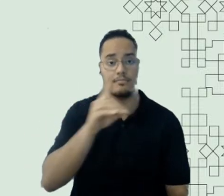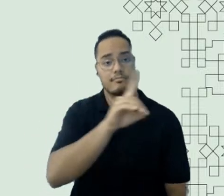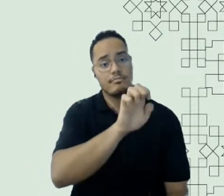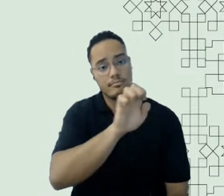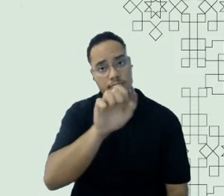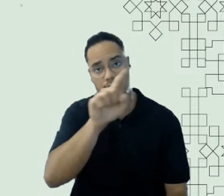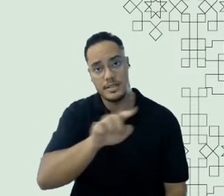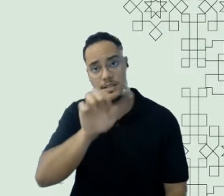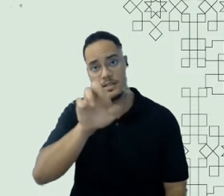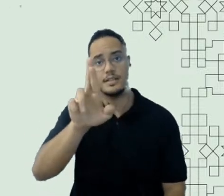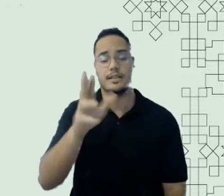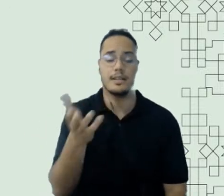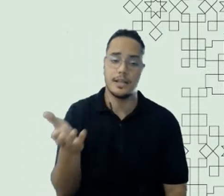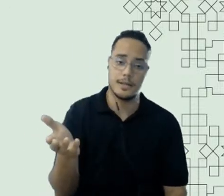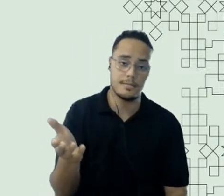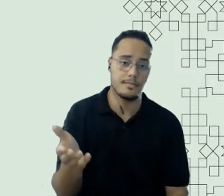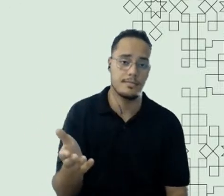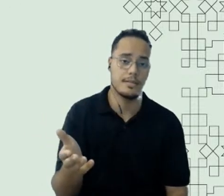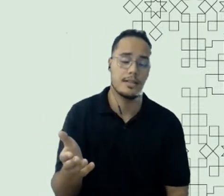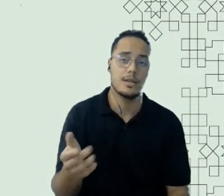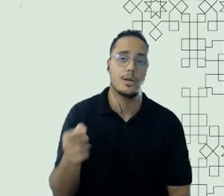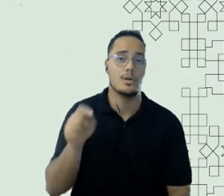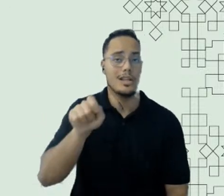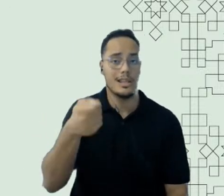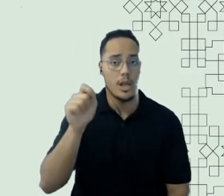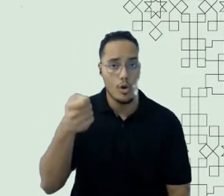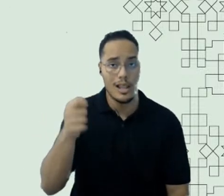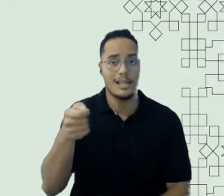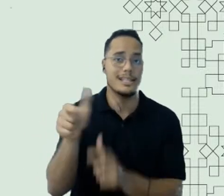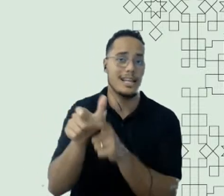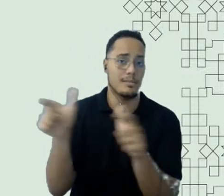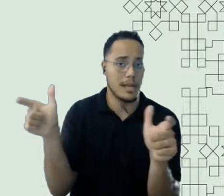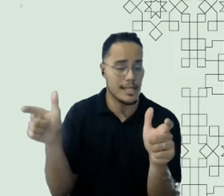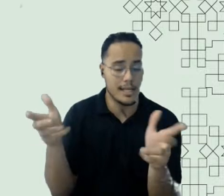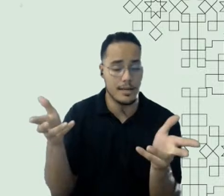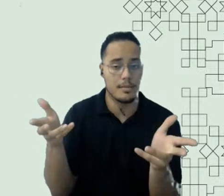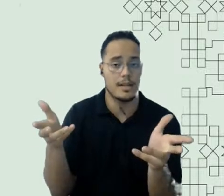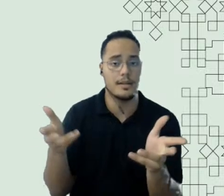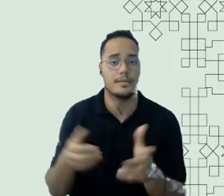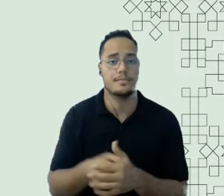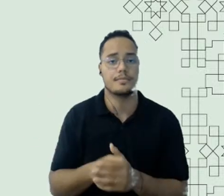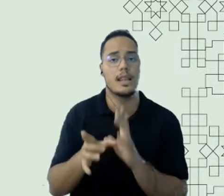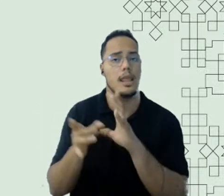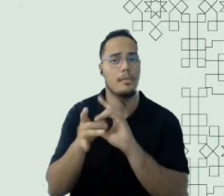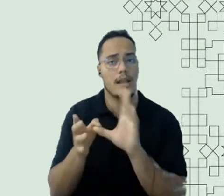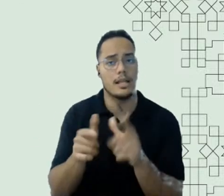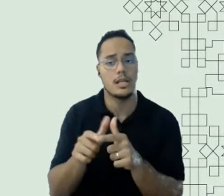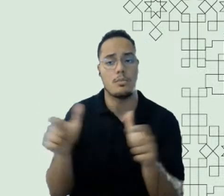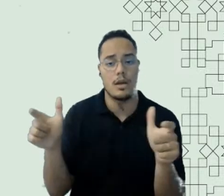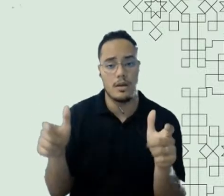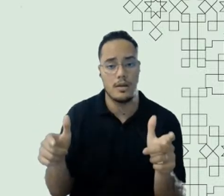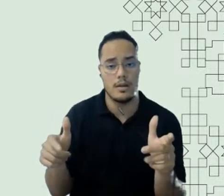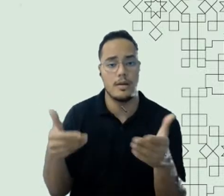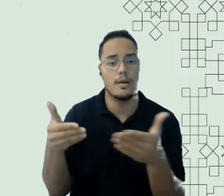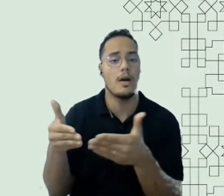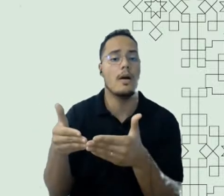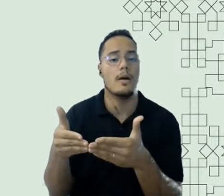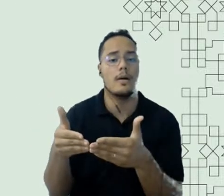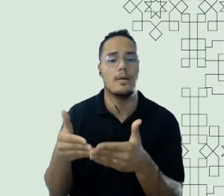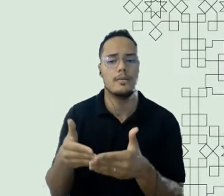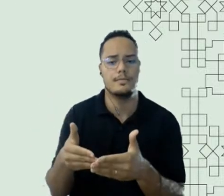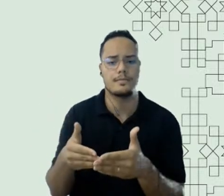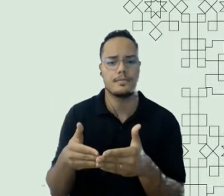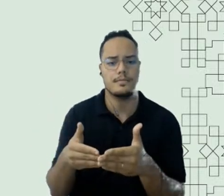with collective management organization that will cover vast repertoire. So they might not know exactly what they are offering, but still